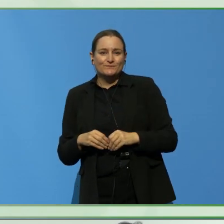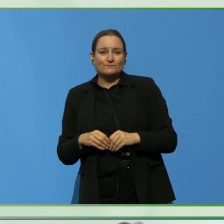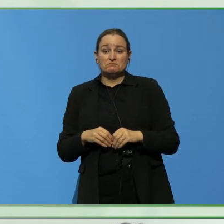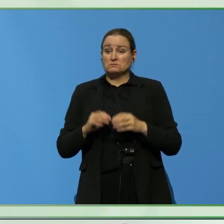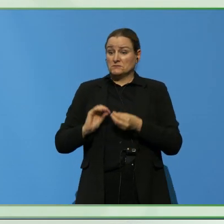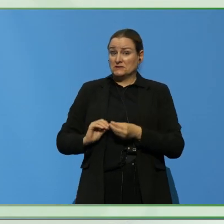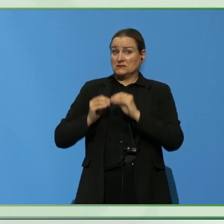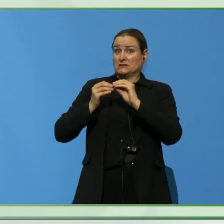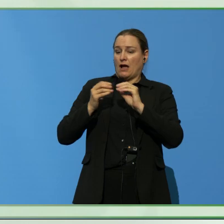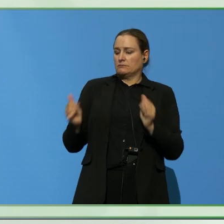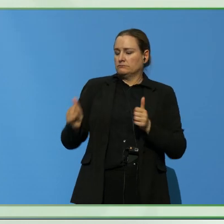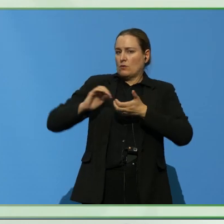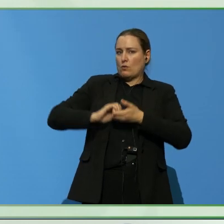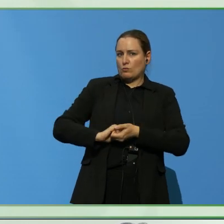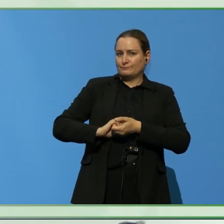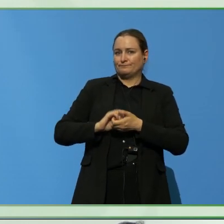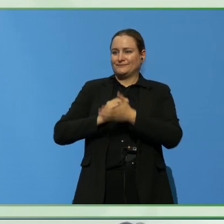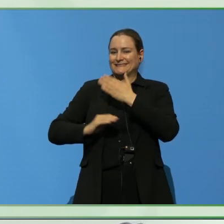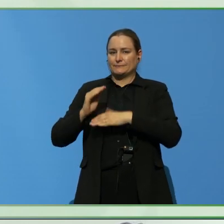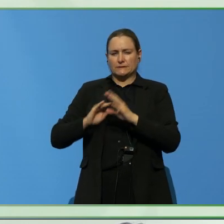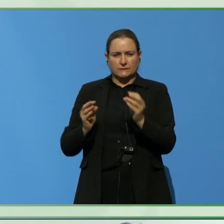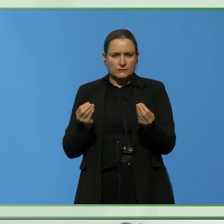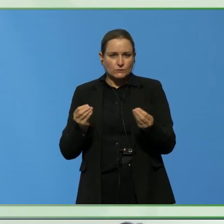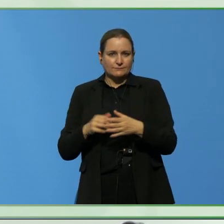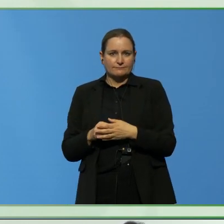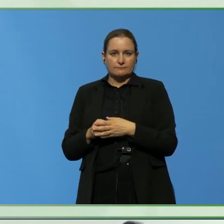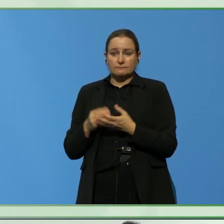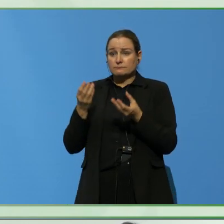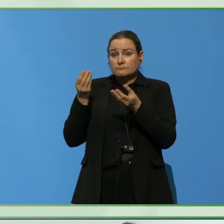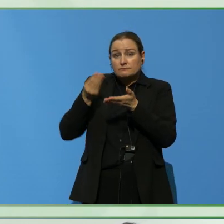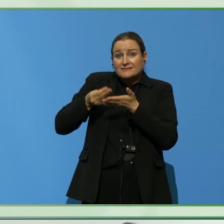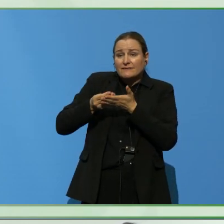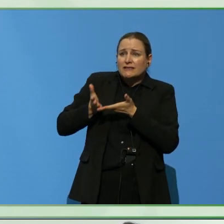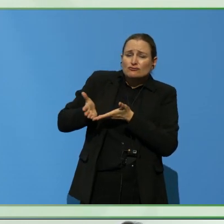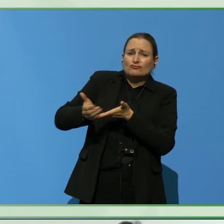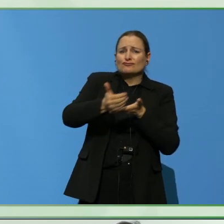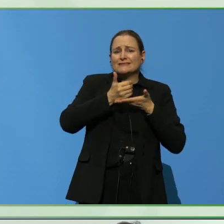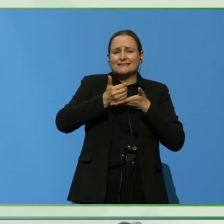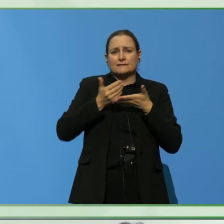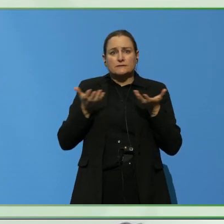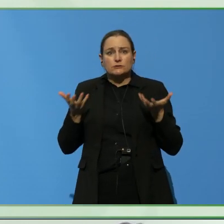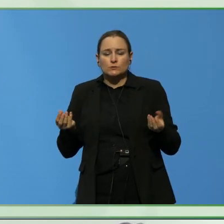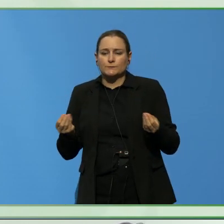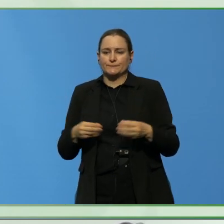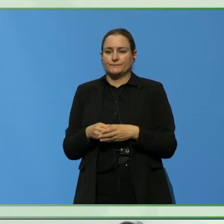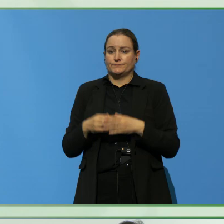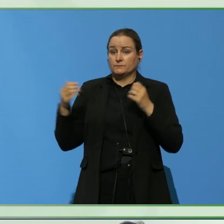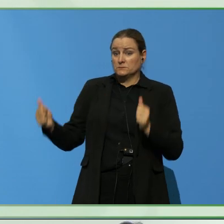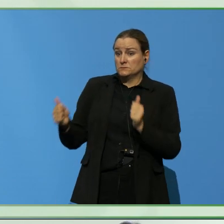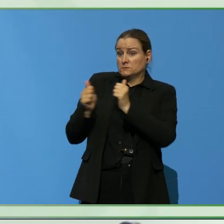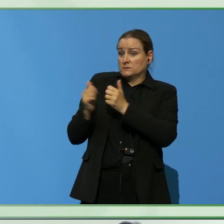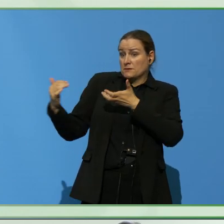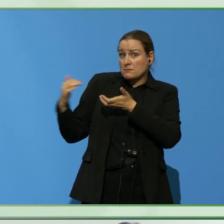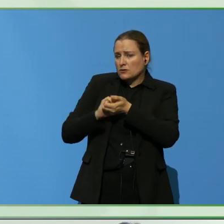design, co-designing with the disability community, fundraising, pilots and partnerships. How do you enter into partnerships with